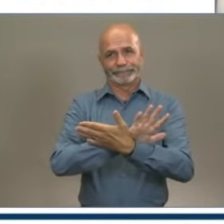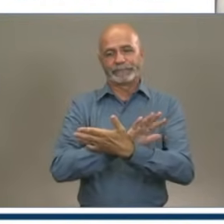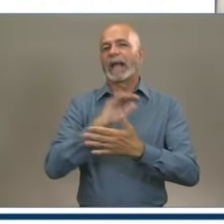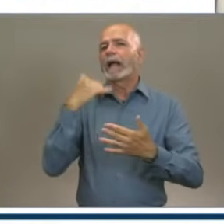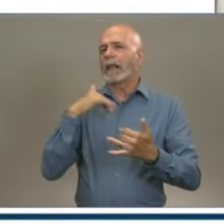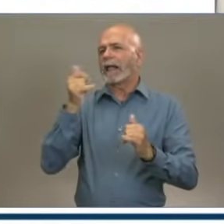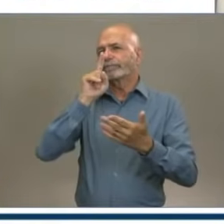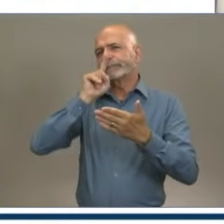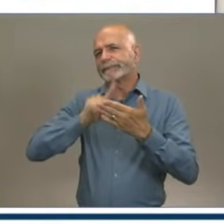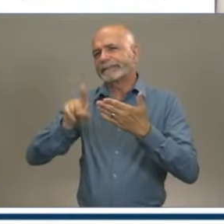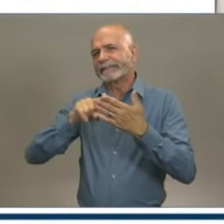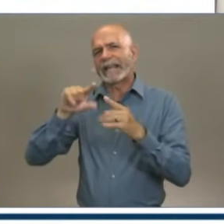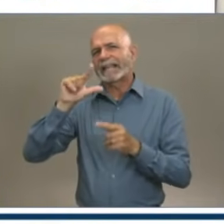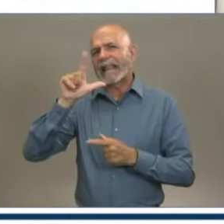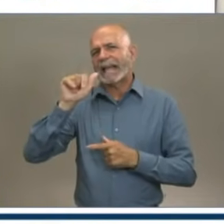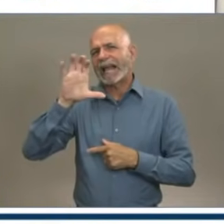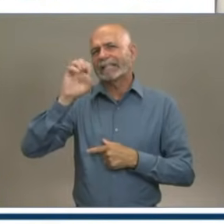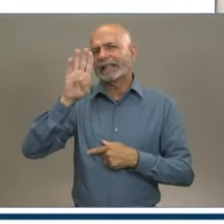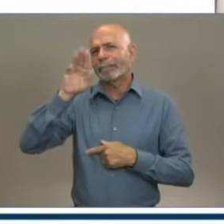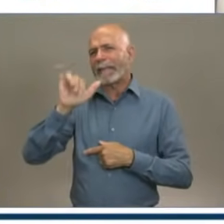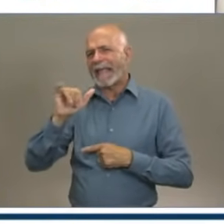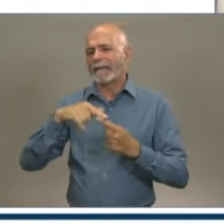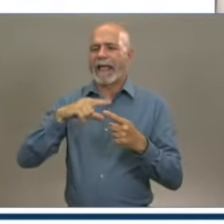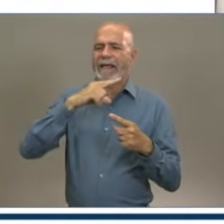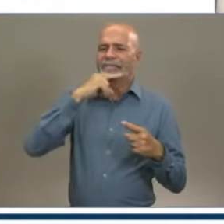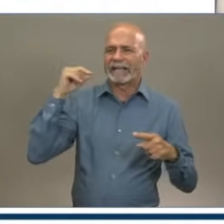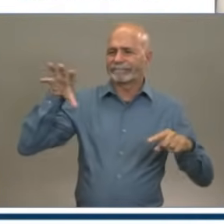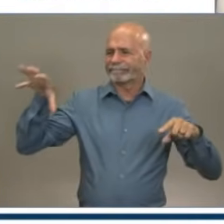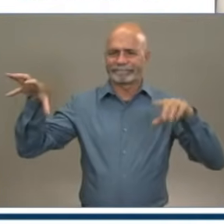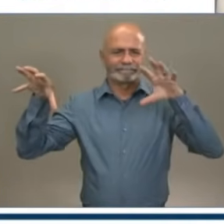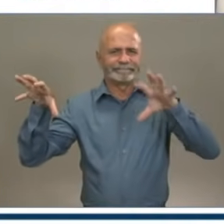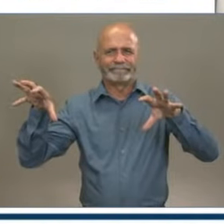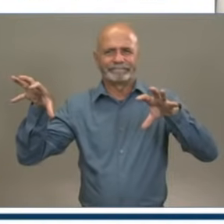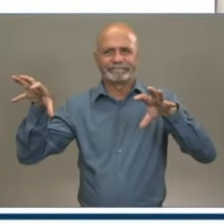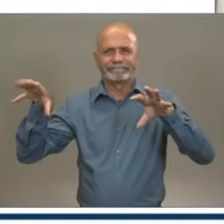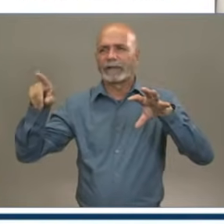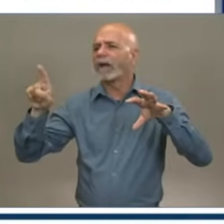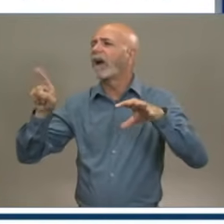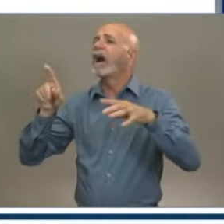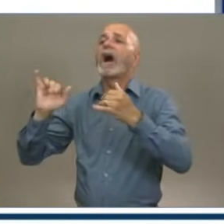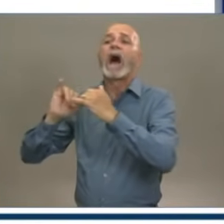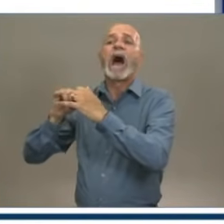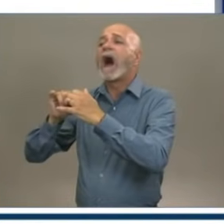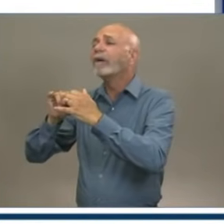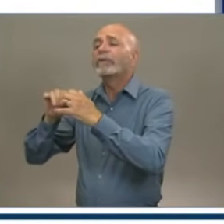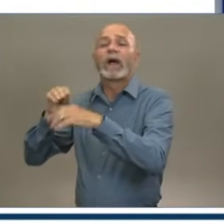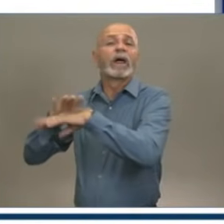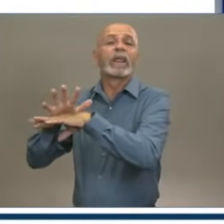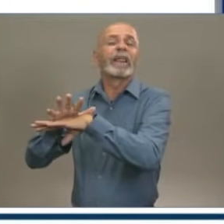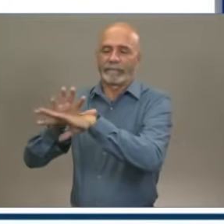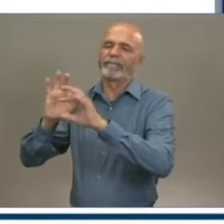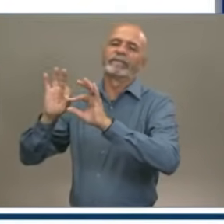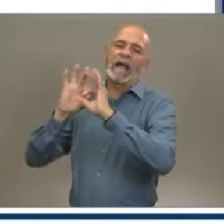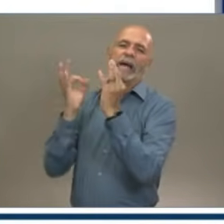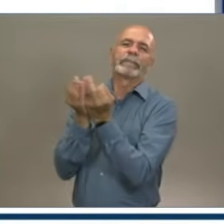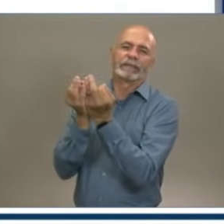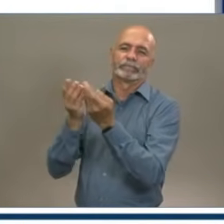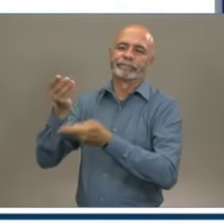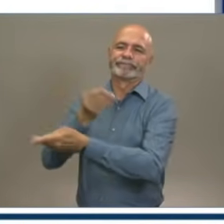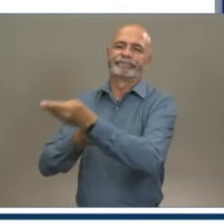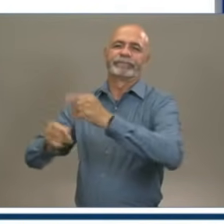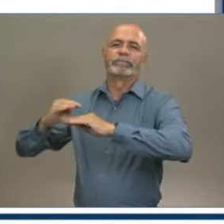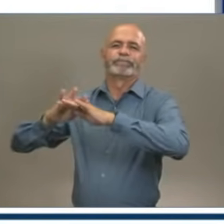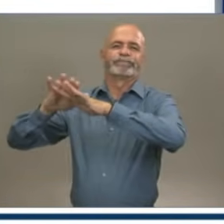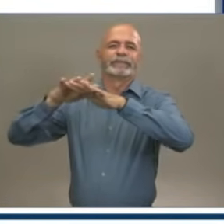Halifax. All of those cases are connected to a family, and there is no sign of community spread. Our vaccine program is rapidly